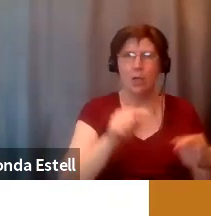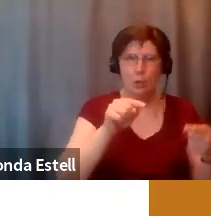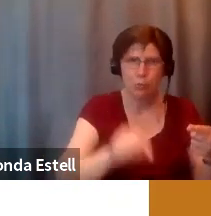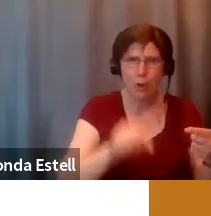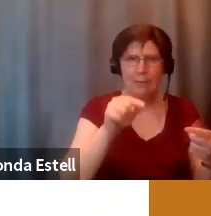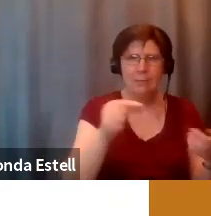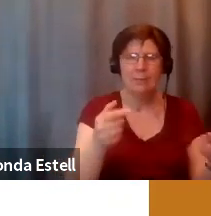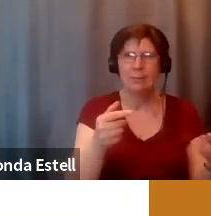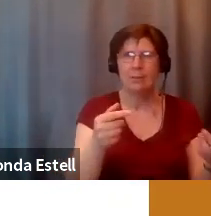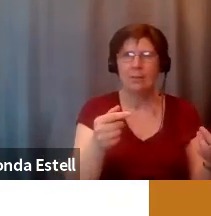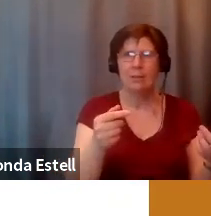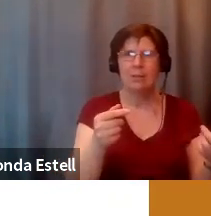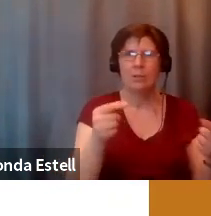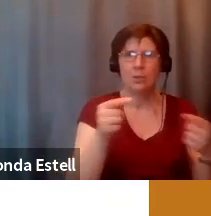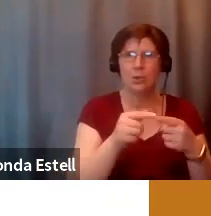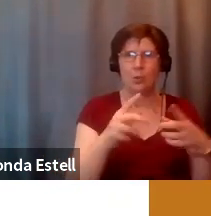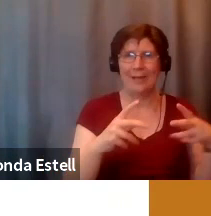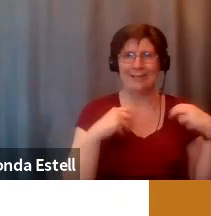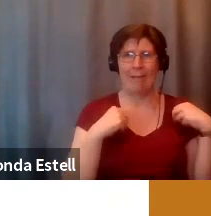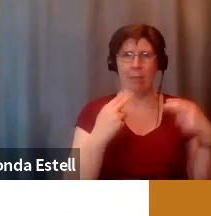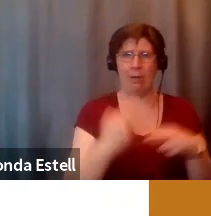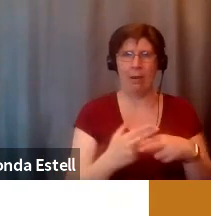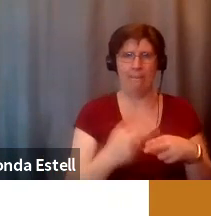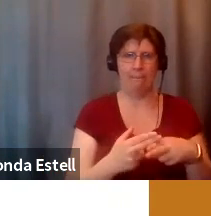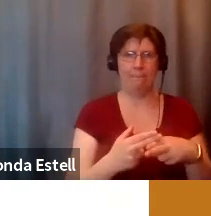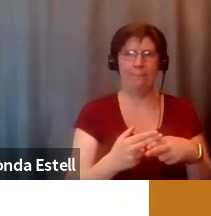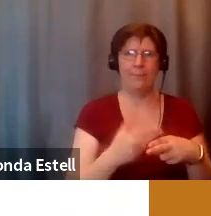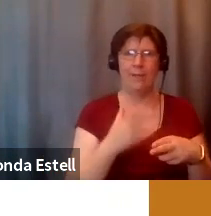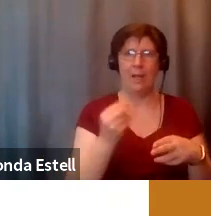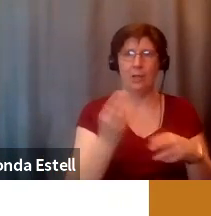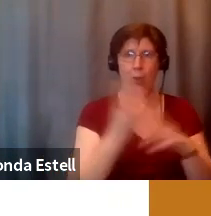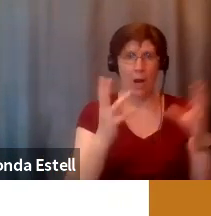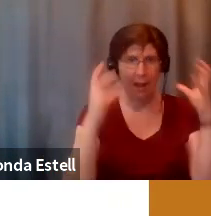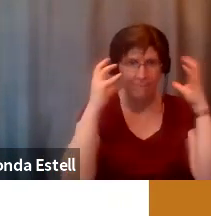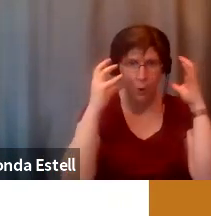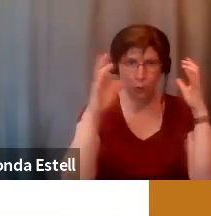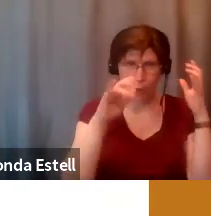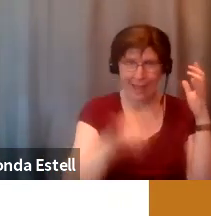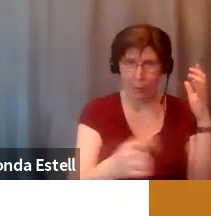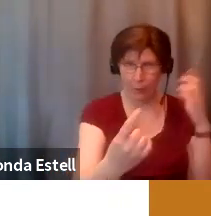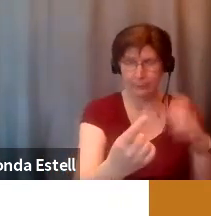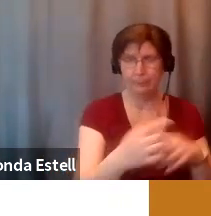button to accept the name, and you wear headphones on that one.